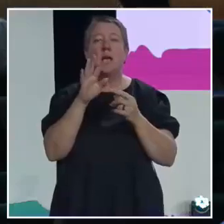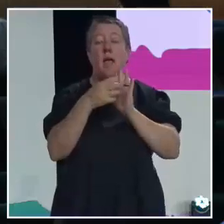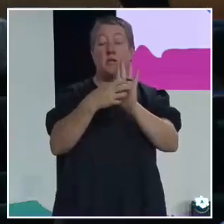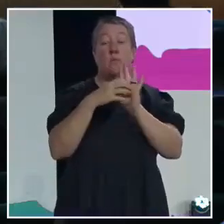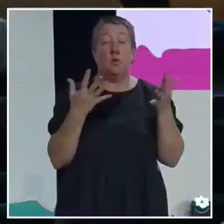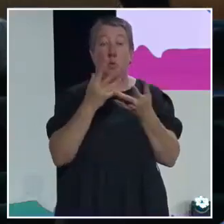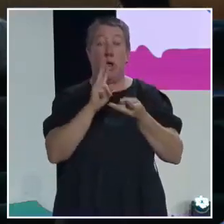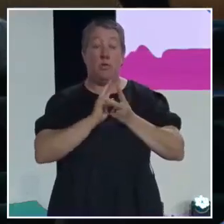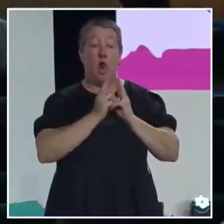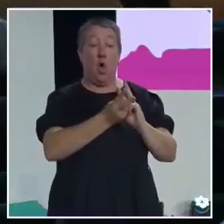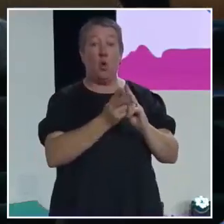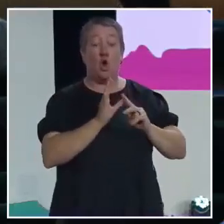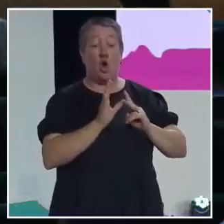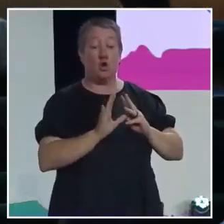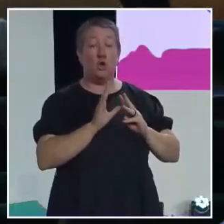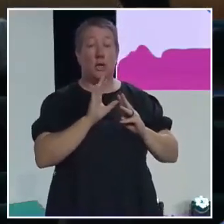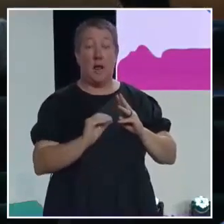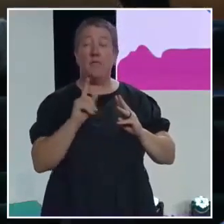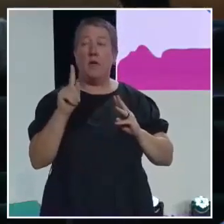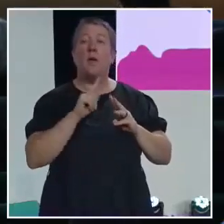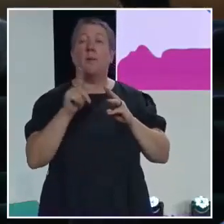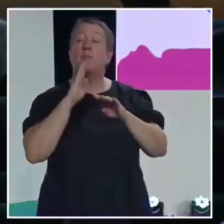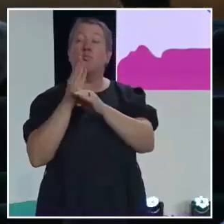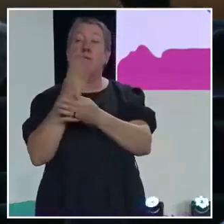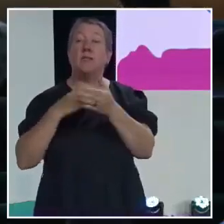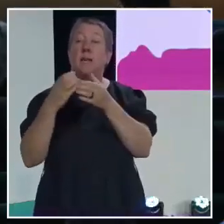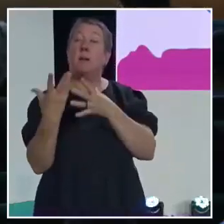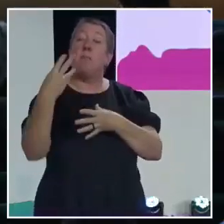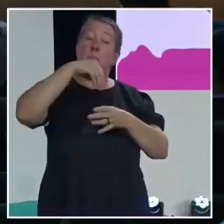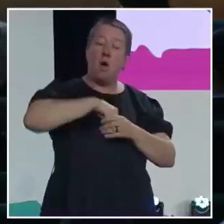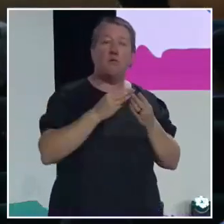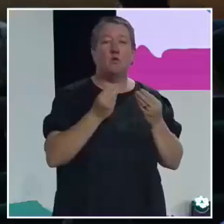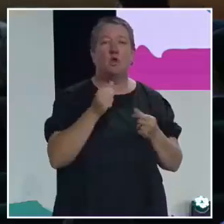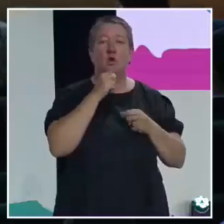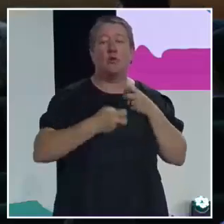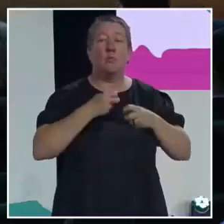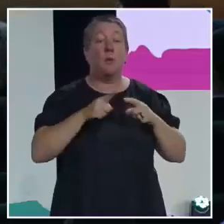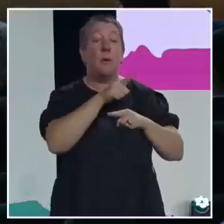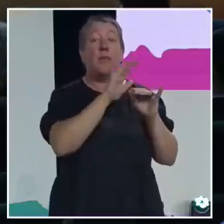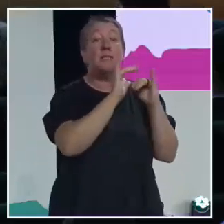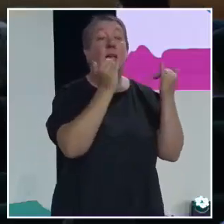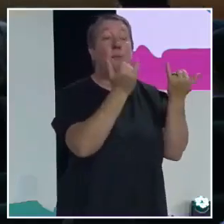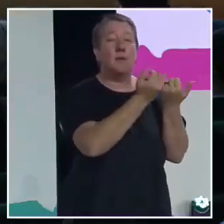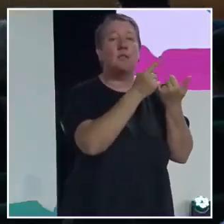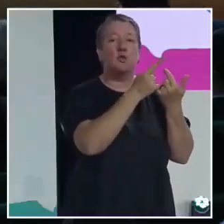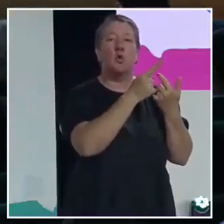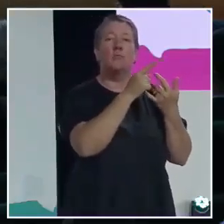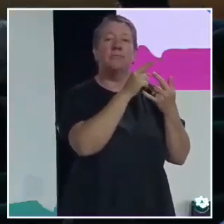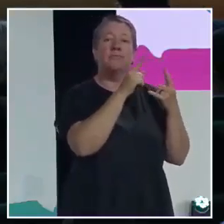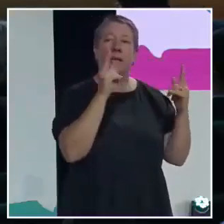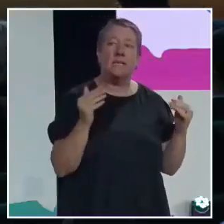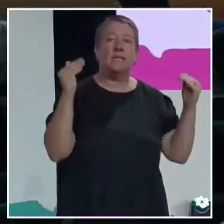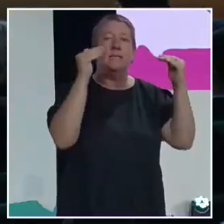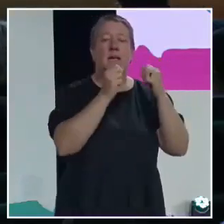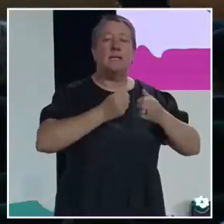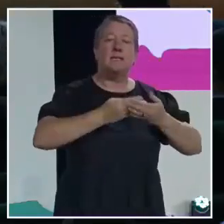out conditional, that their private sector be part of the solution and not part of the problem, but then those companies were helped to scale. So we don't obsess about